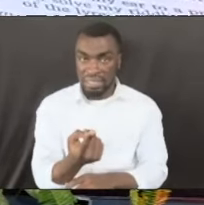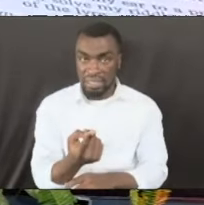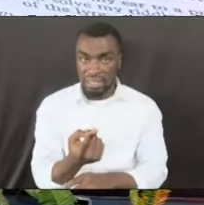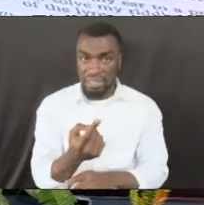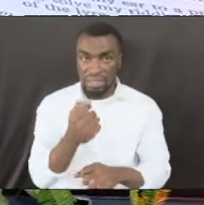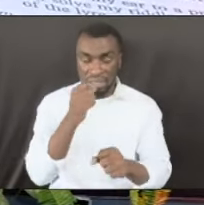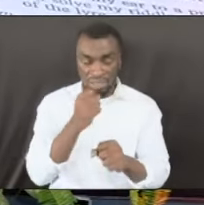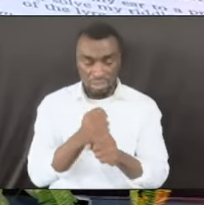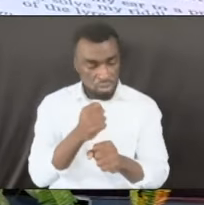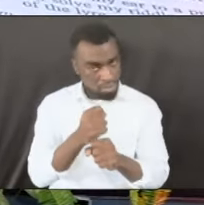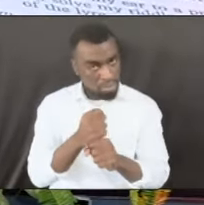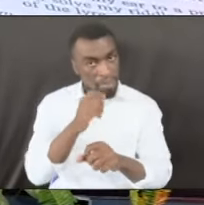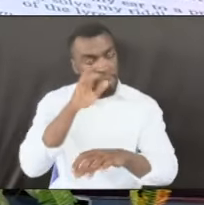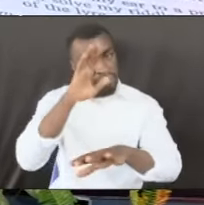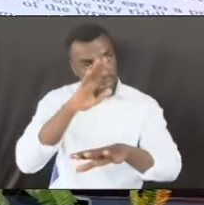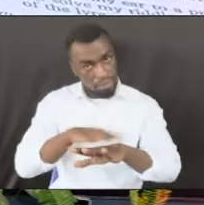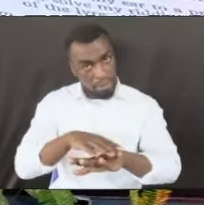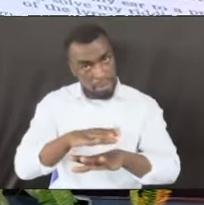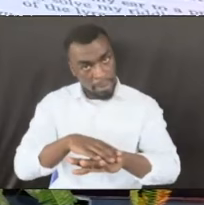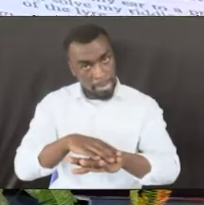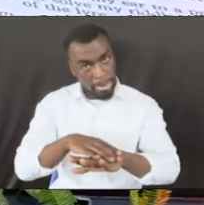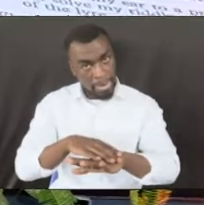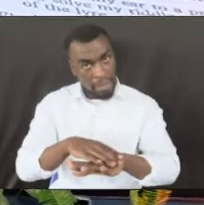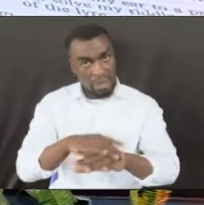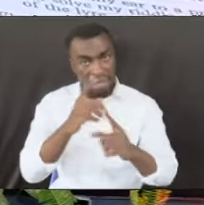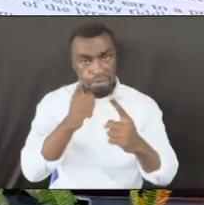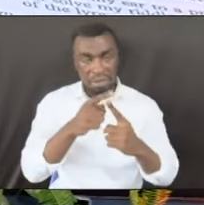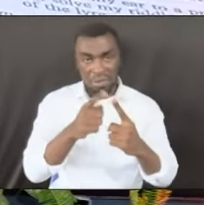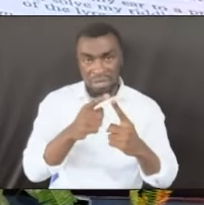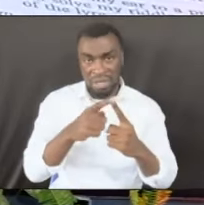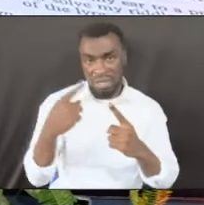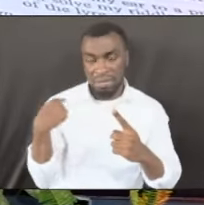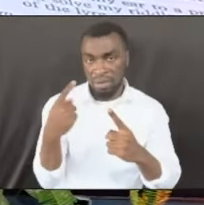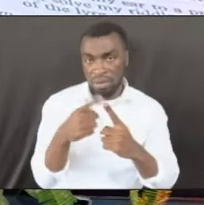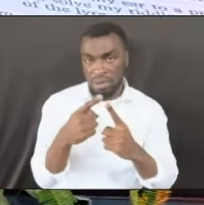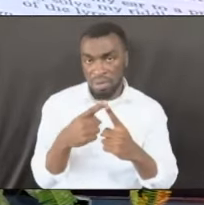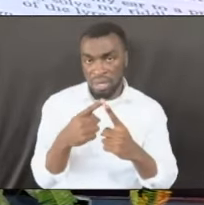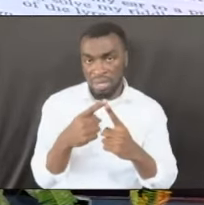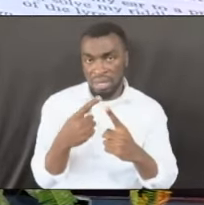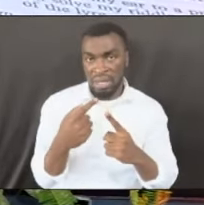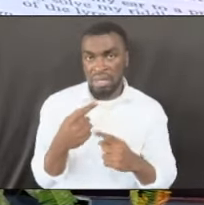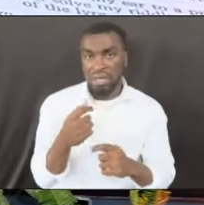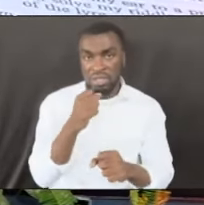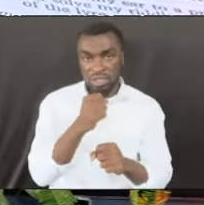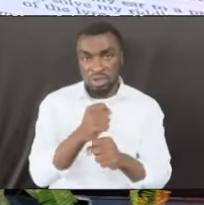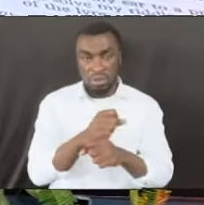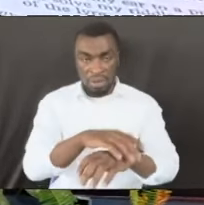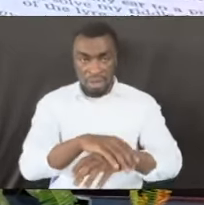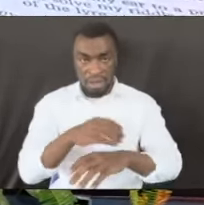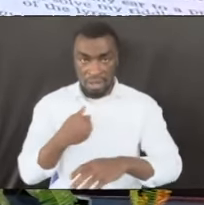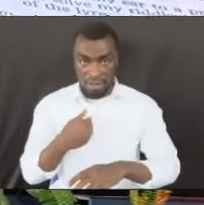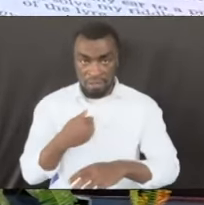is good. Number one, she tells me she has a job. Number two, the job is good.